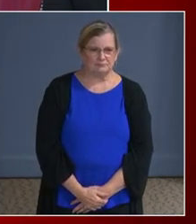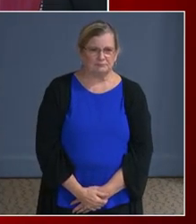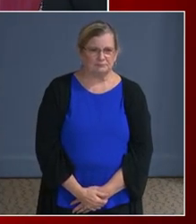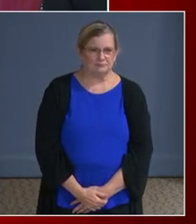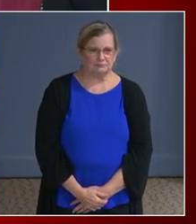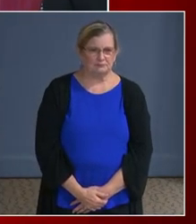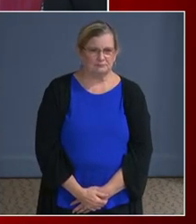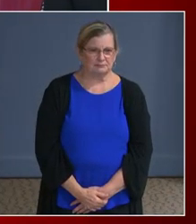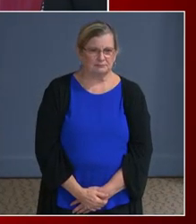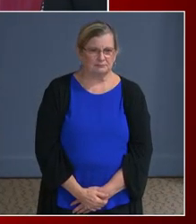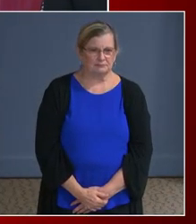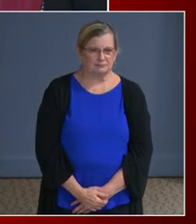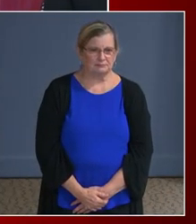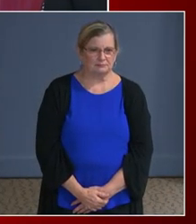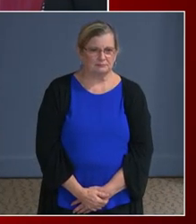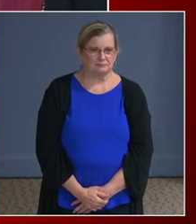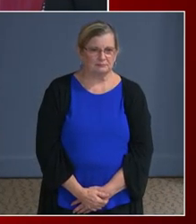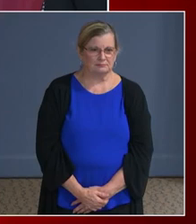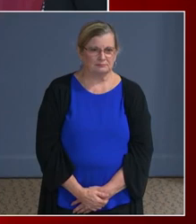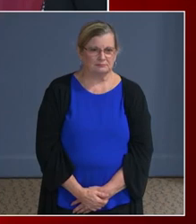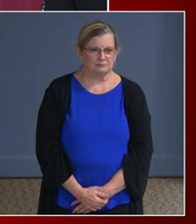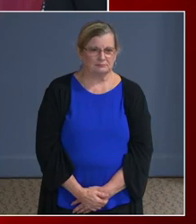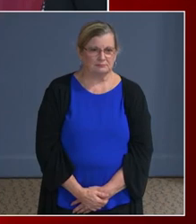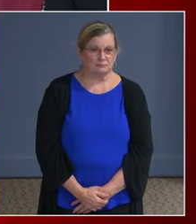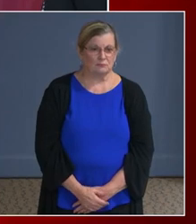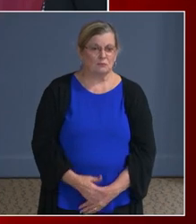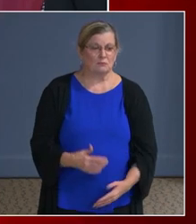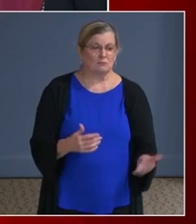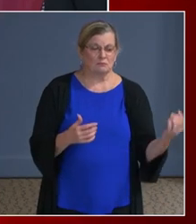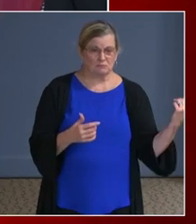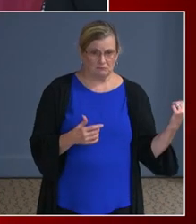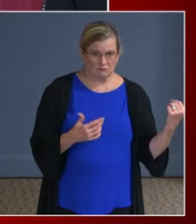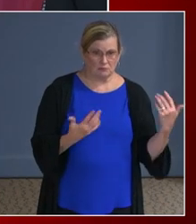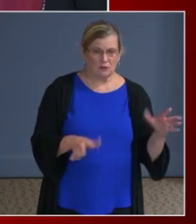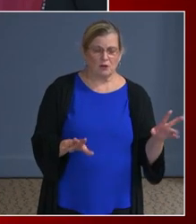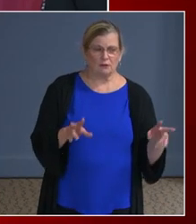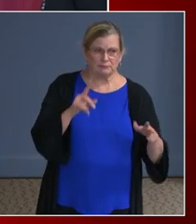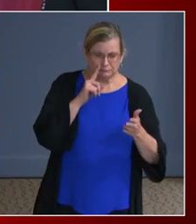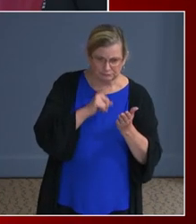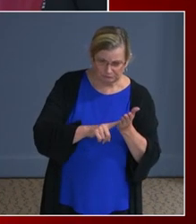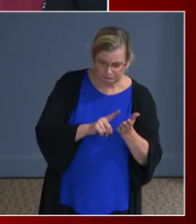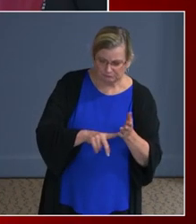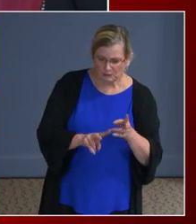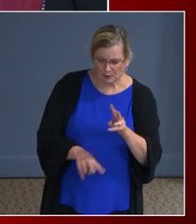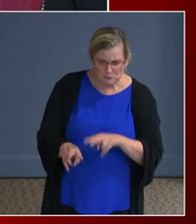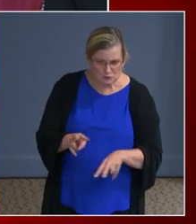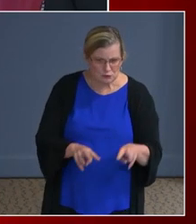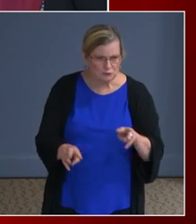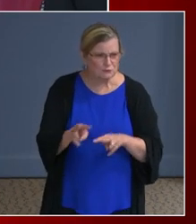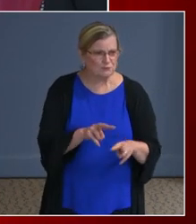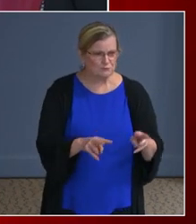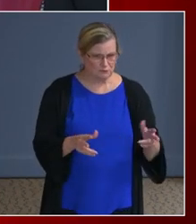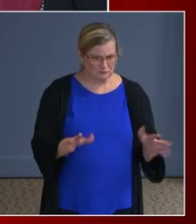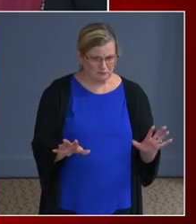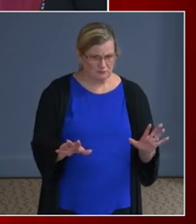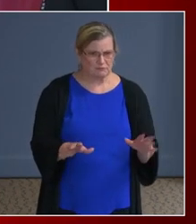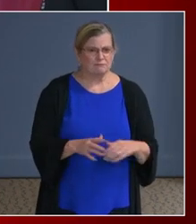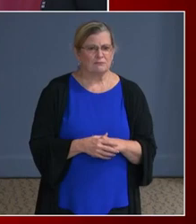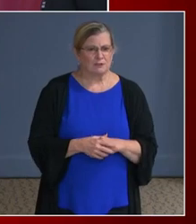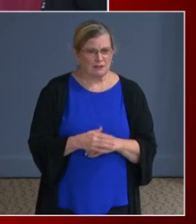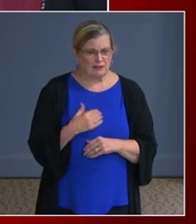So there are some observations that we are seeing in terms of there's two things that I would say to